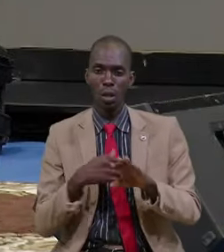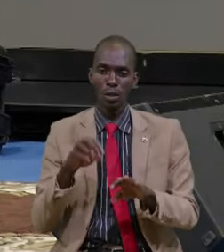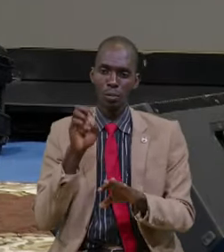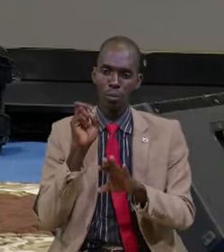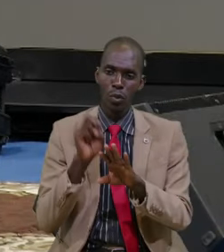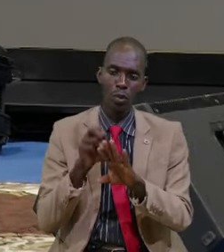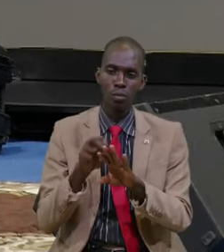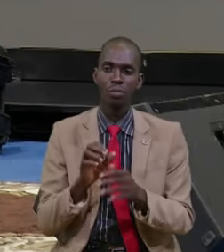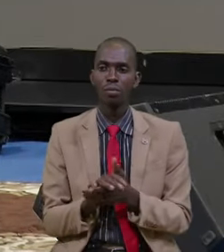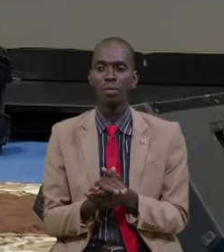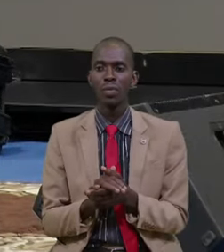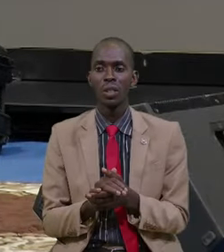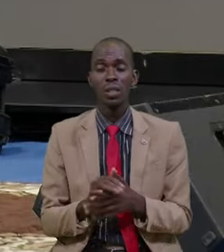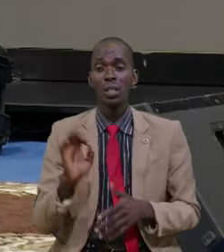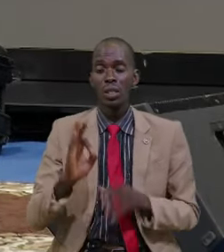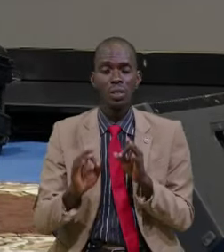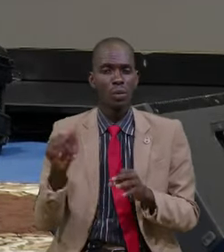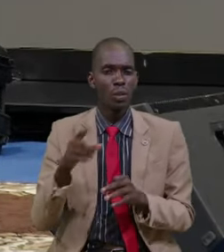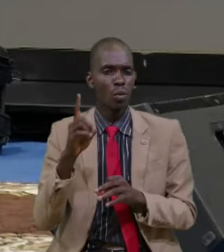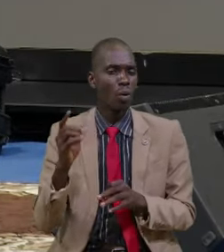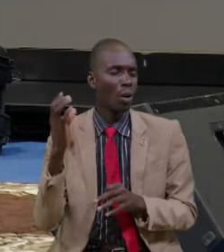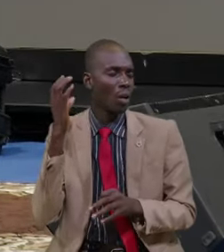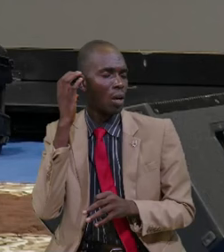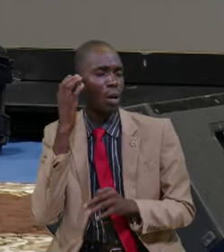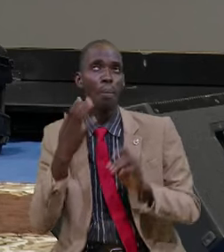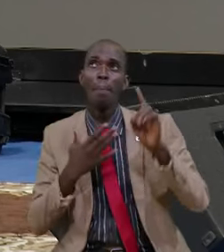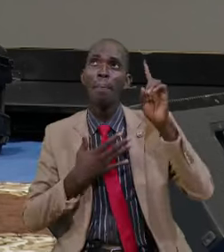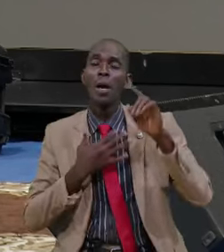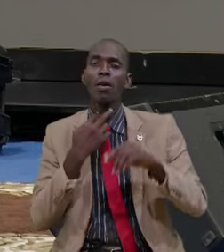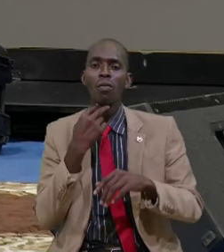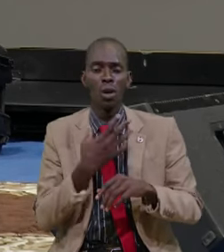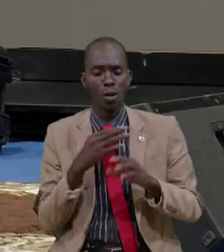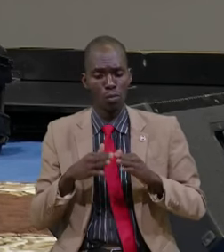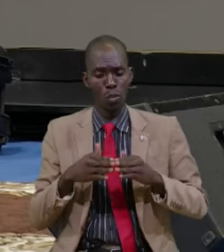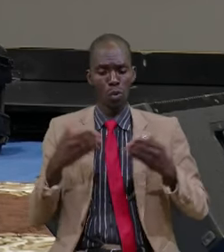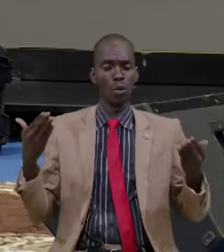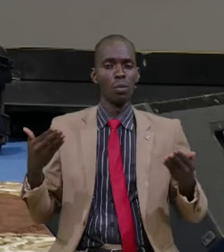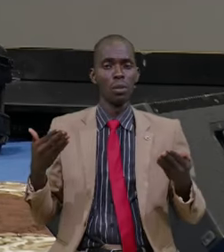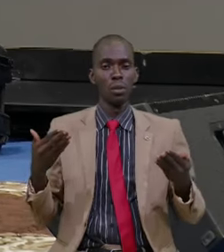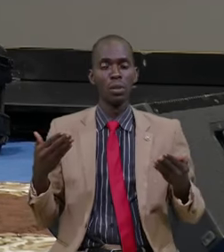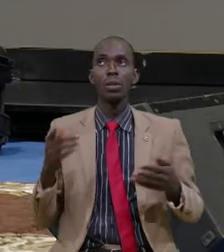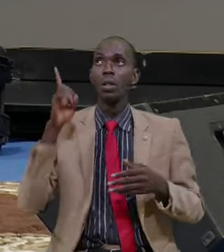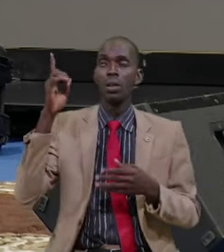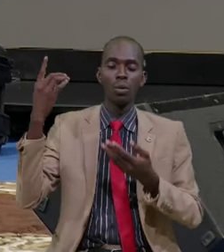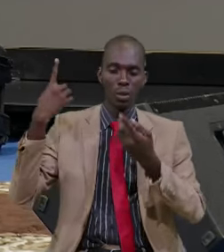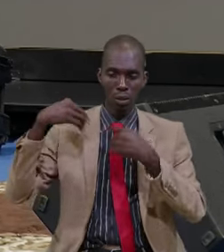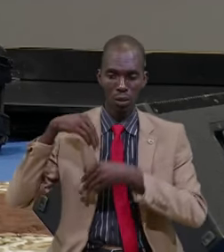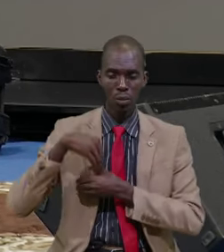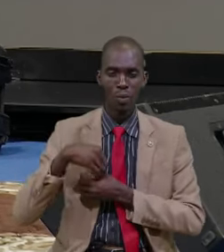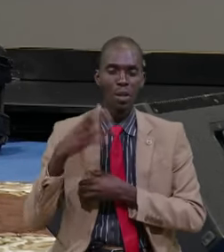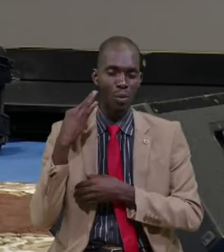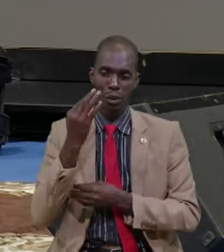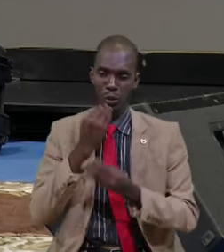anyone hears my voice and opens the door, I will come into him. And then I'll sup with him